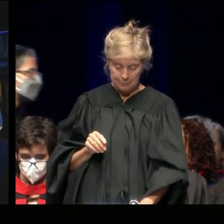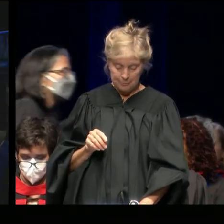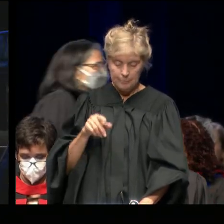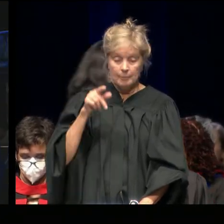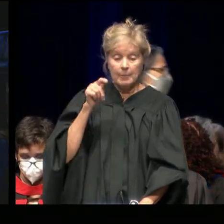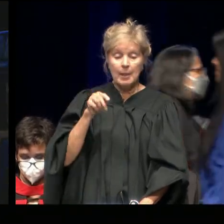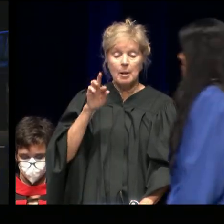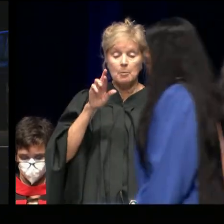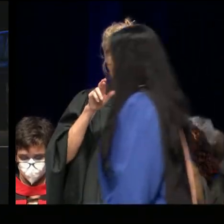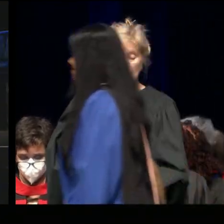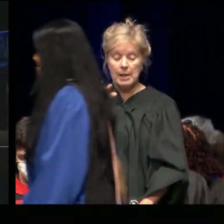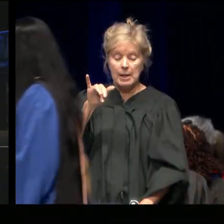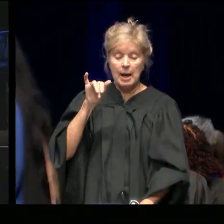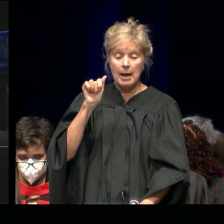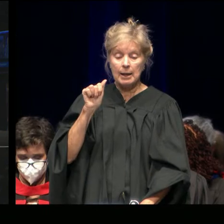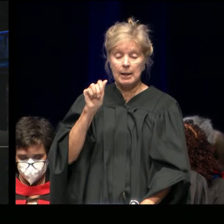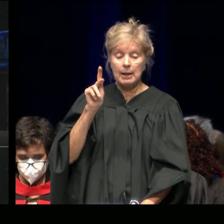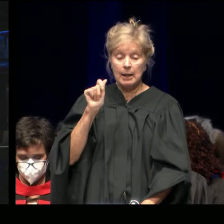Priyanka Balachandran.